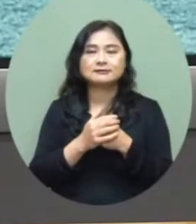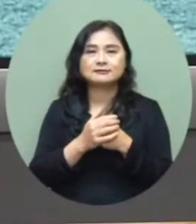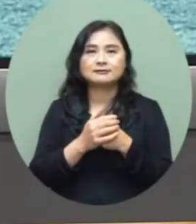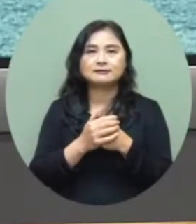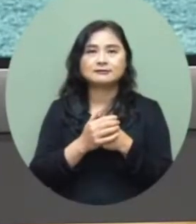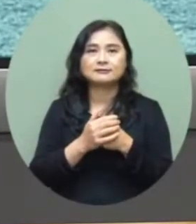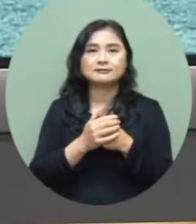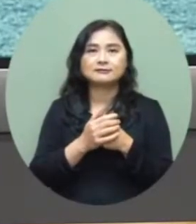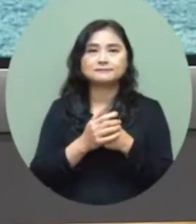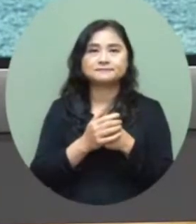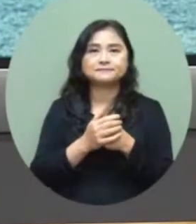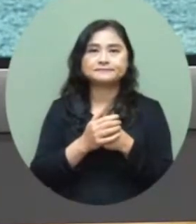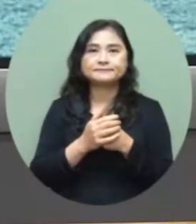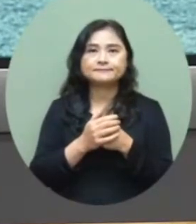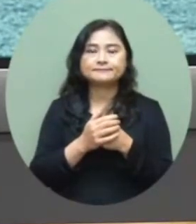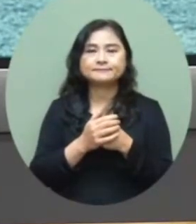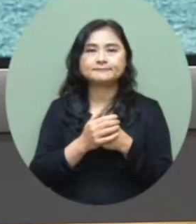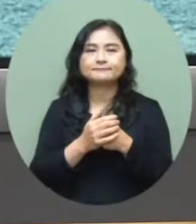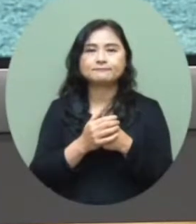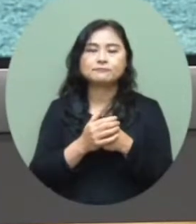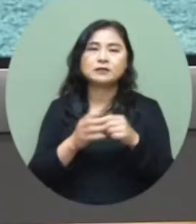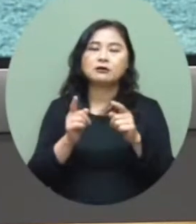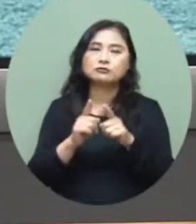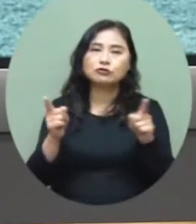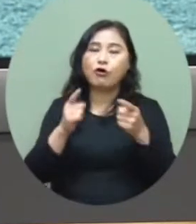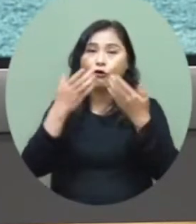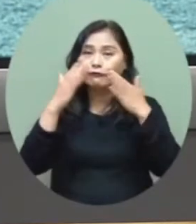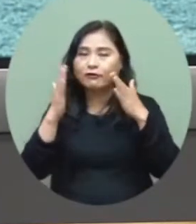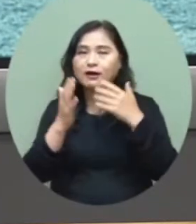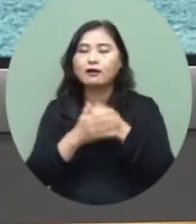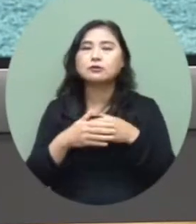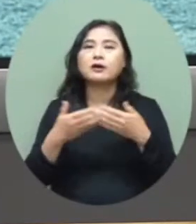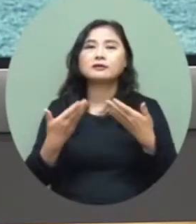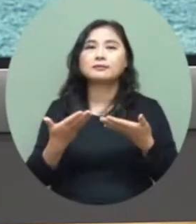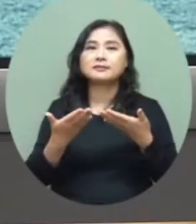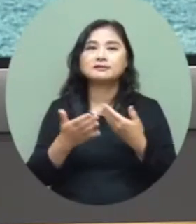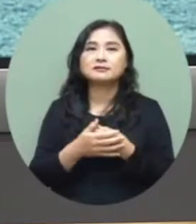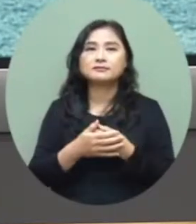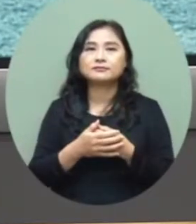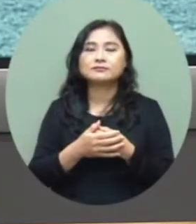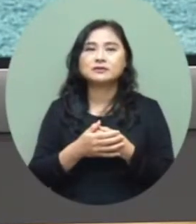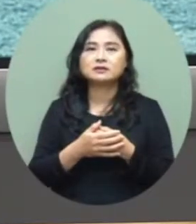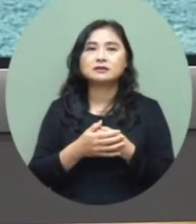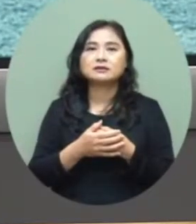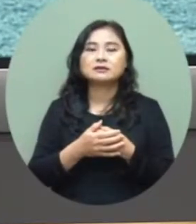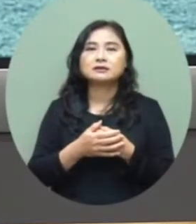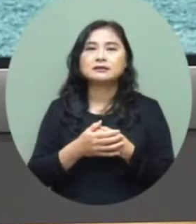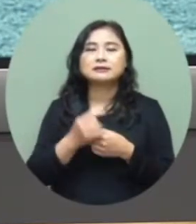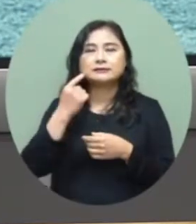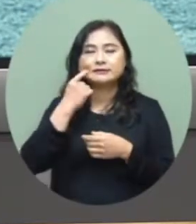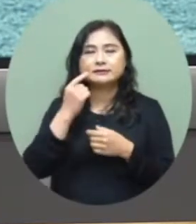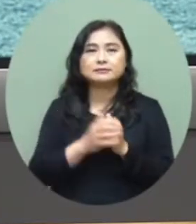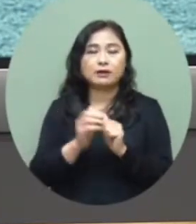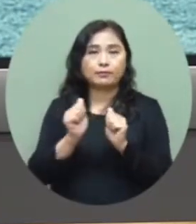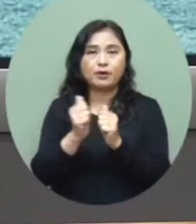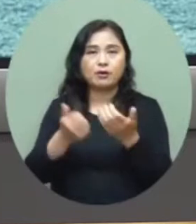From my experience in the past, in relation to holidays